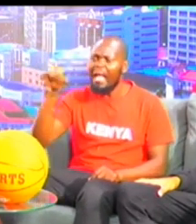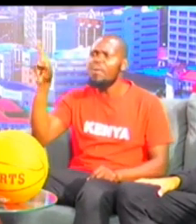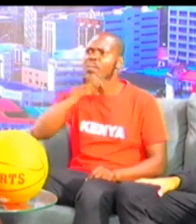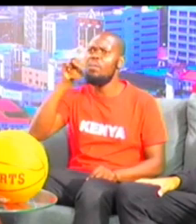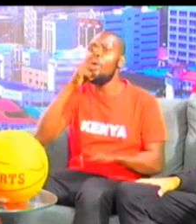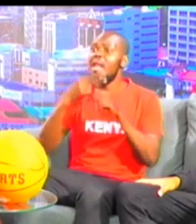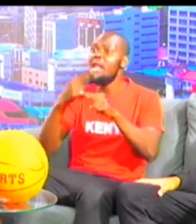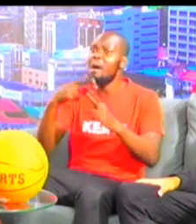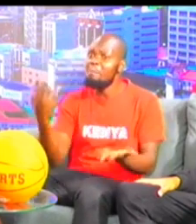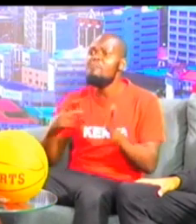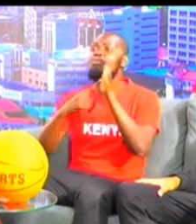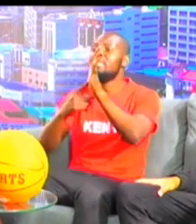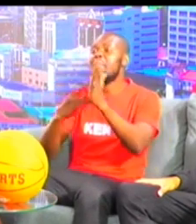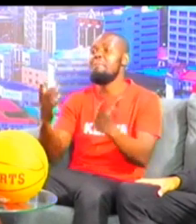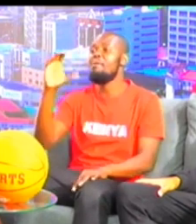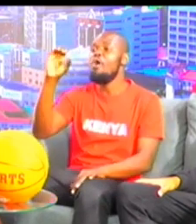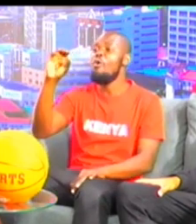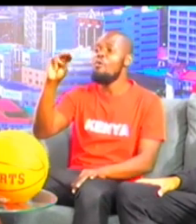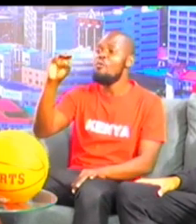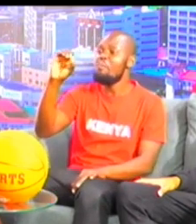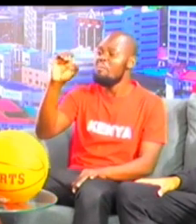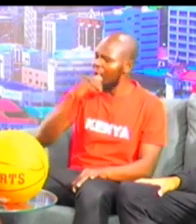and also informed the KCBs.